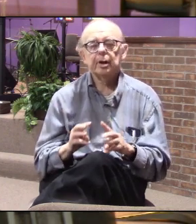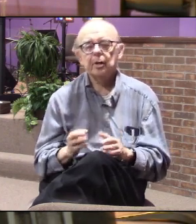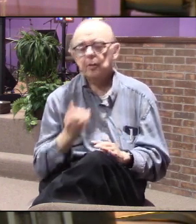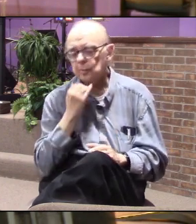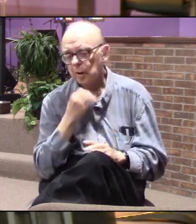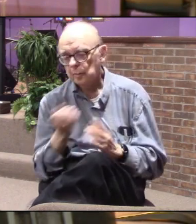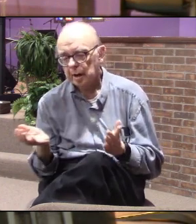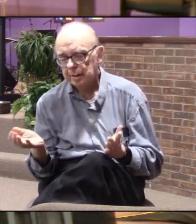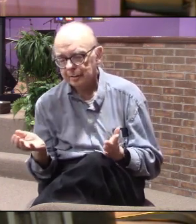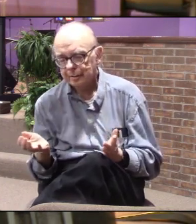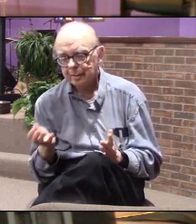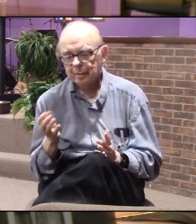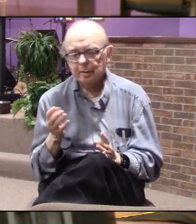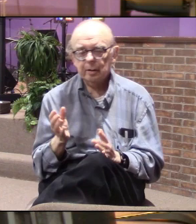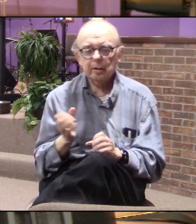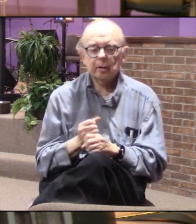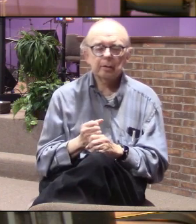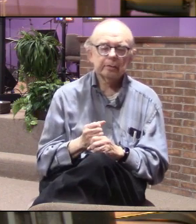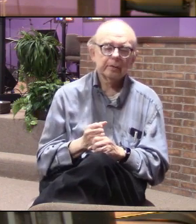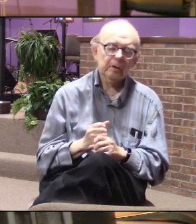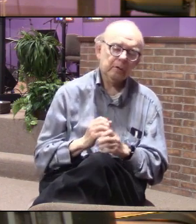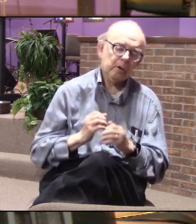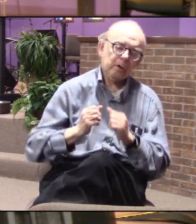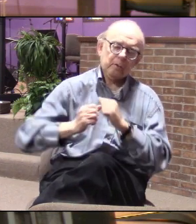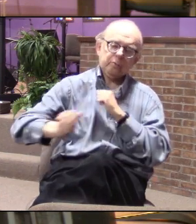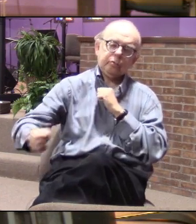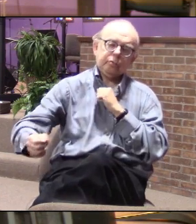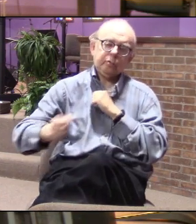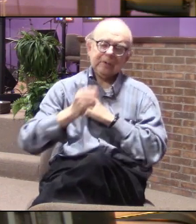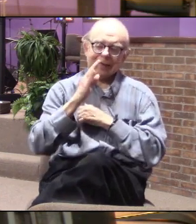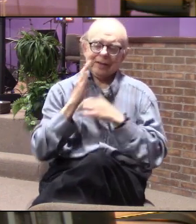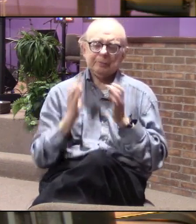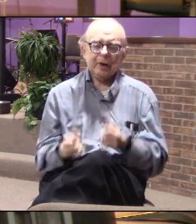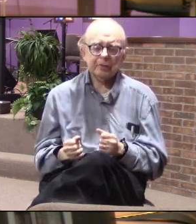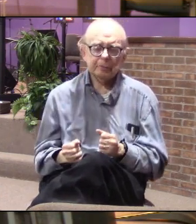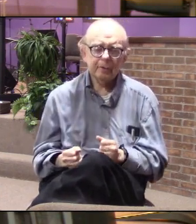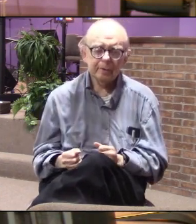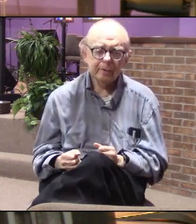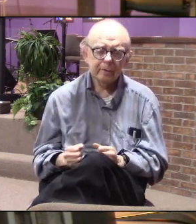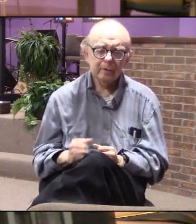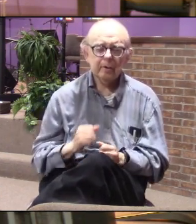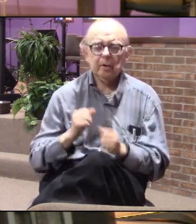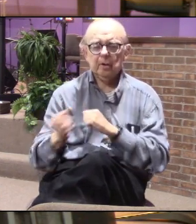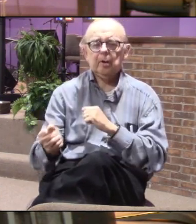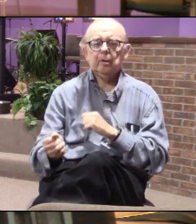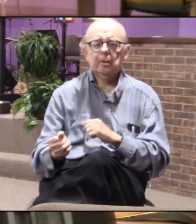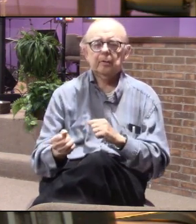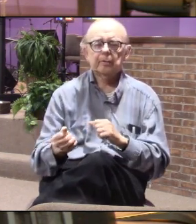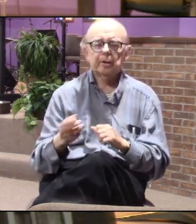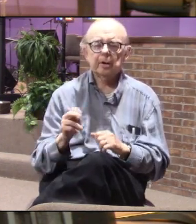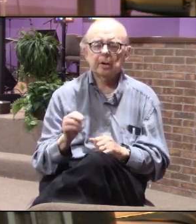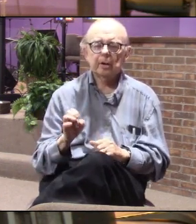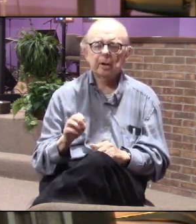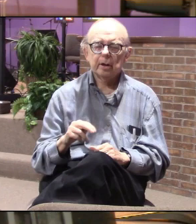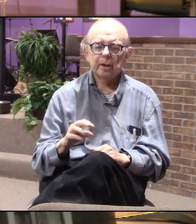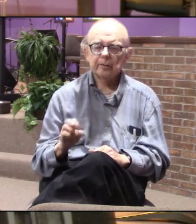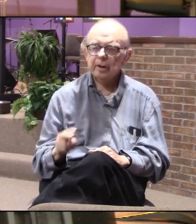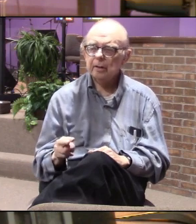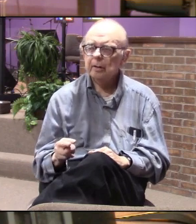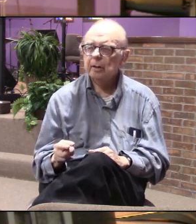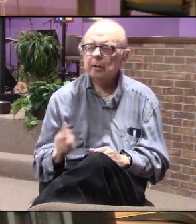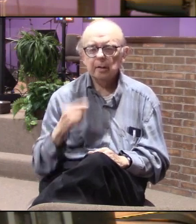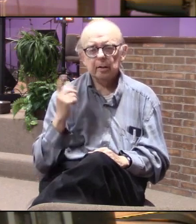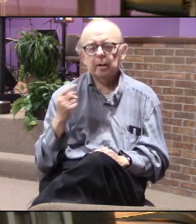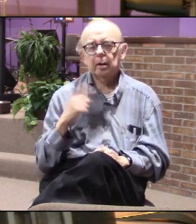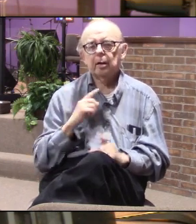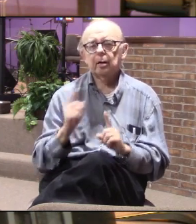way. He's getting as far away from God as he can, and far away from Nineveh as he can. He